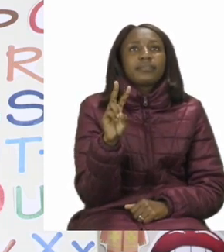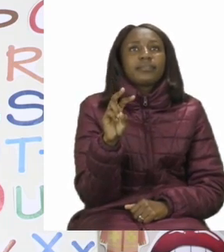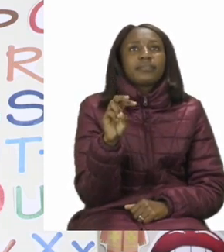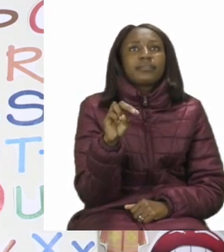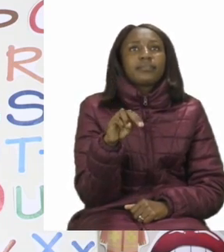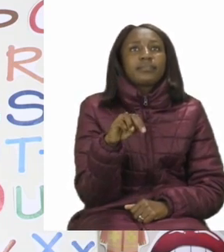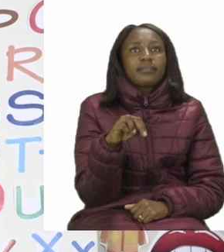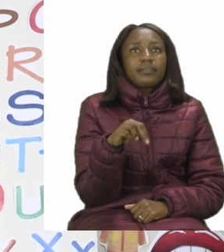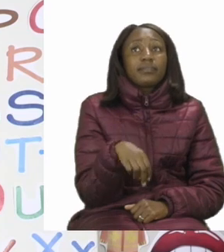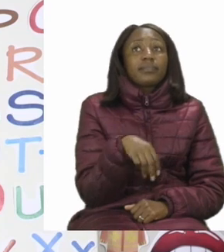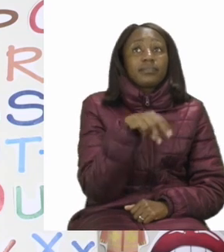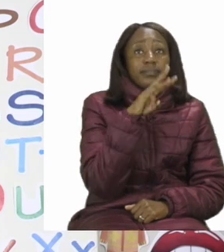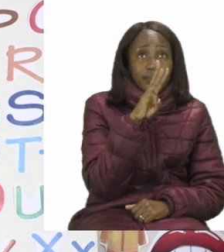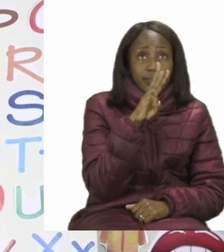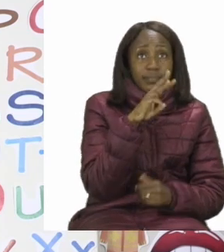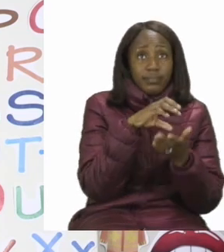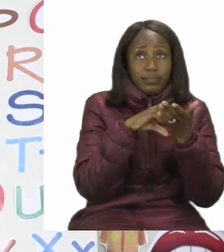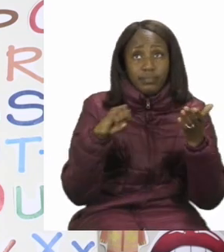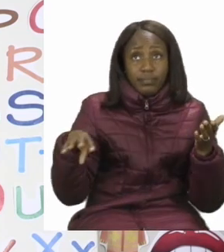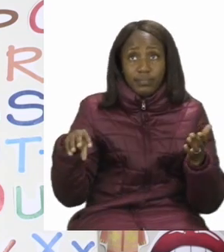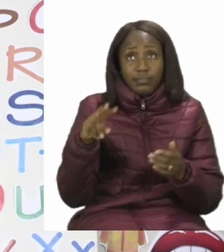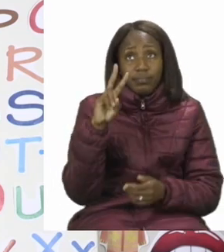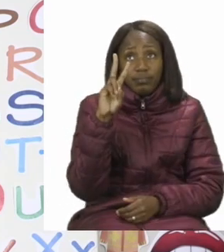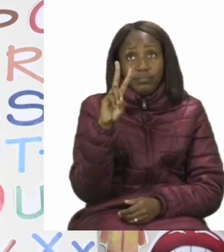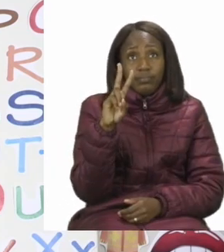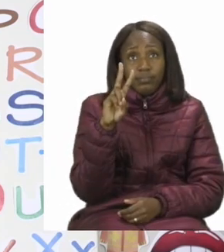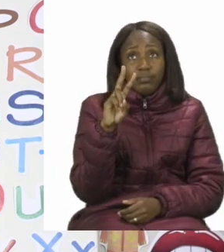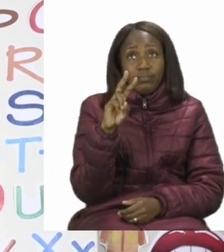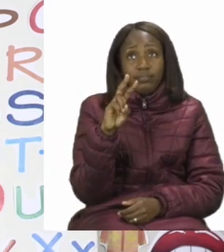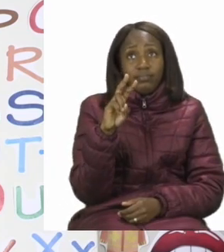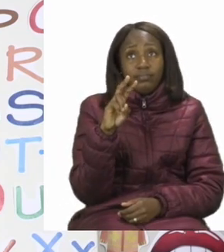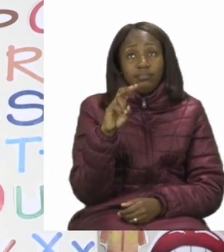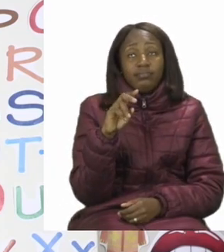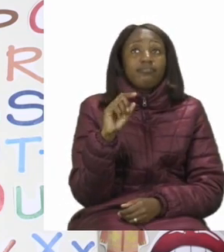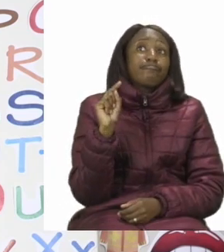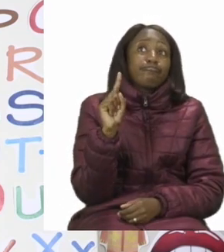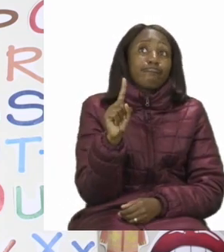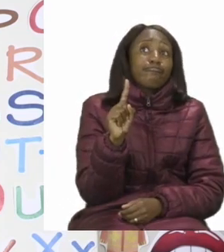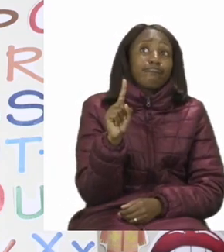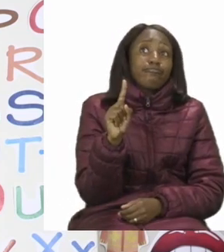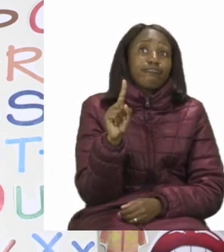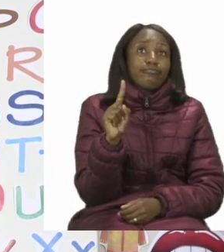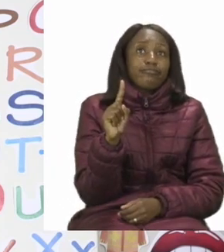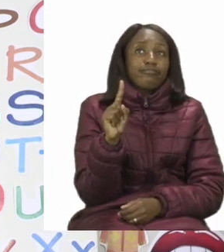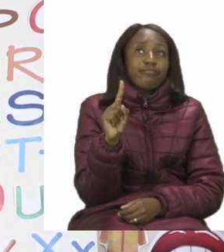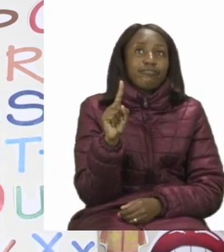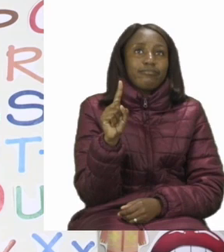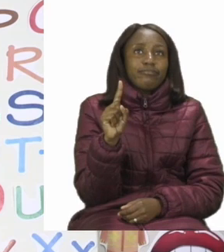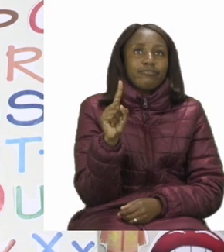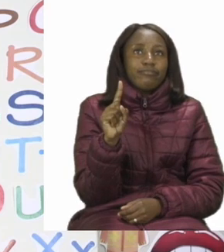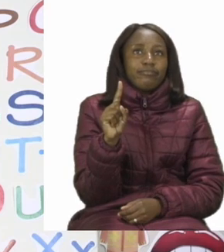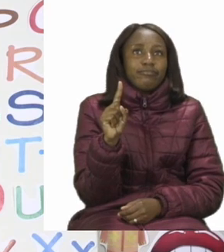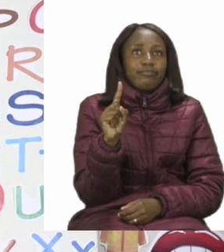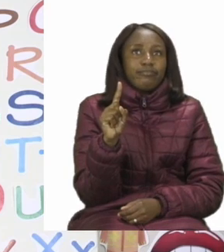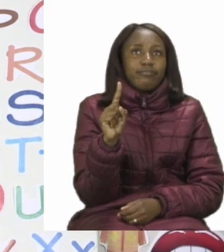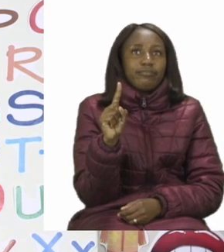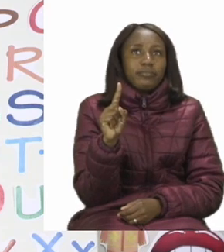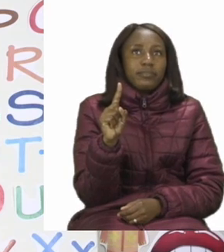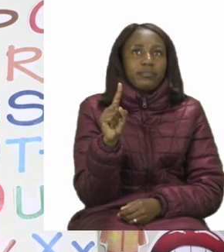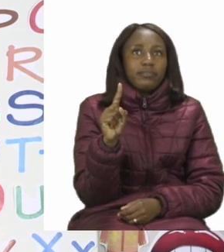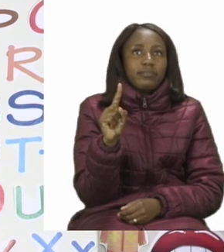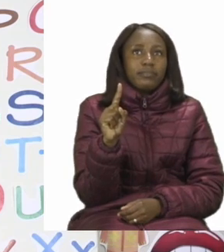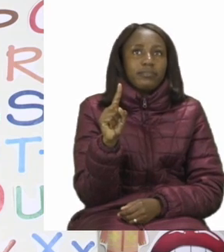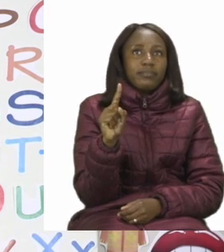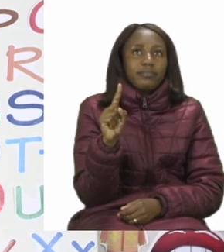Then we say 3 minus 2. 3 take away 2 will give us